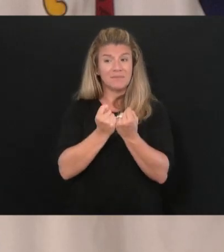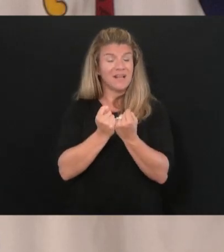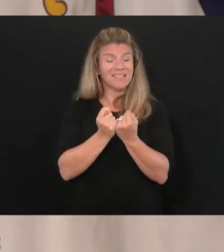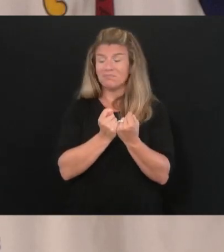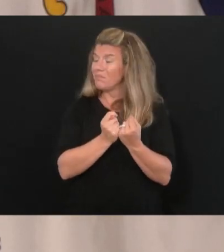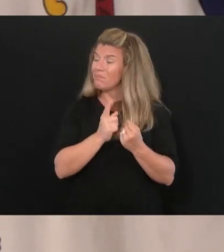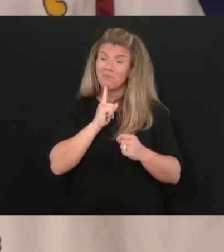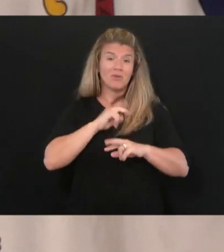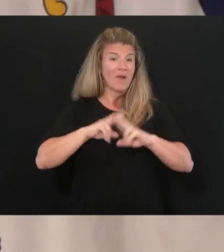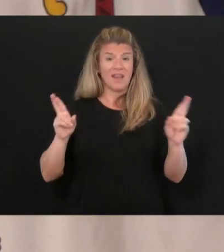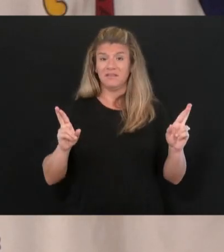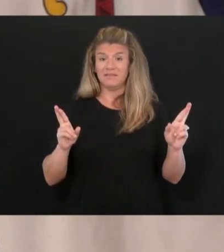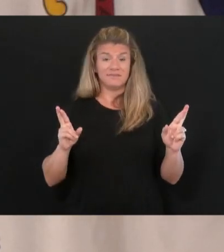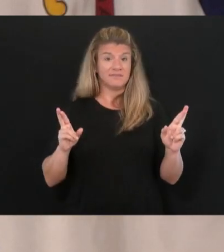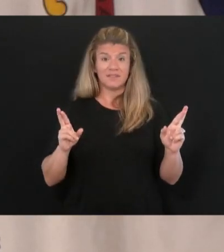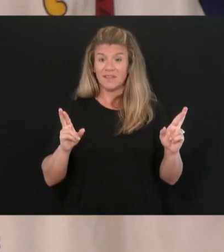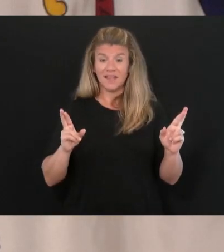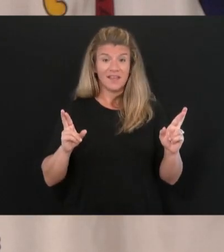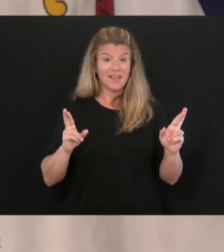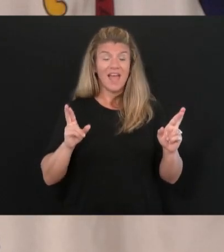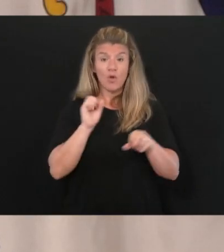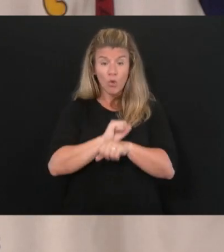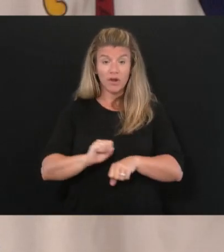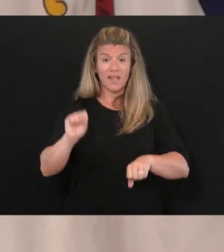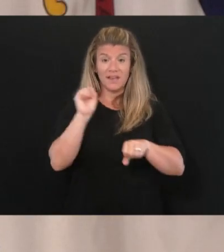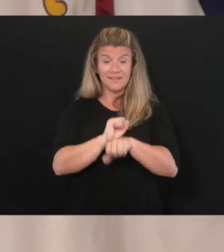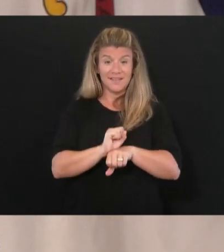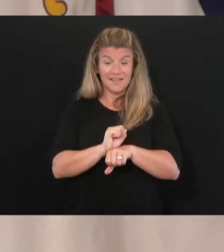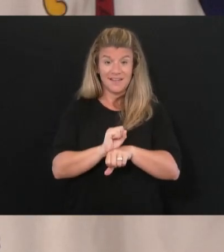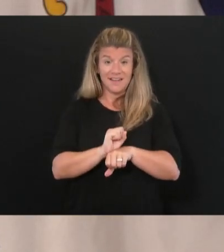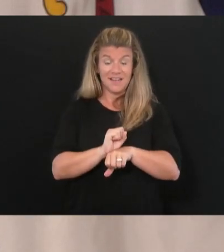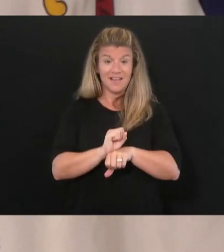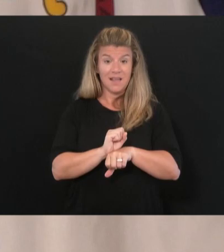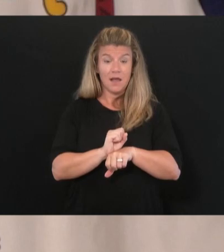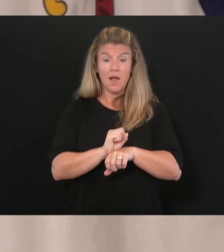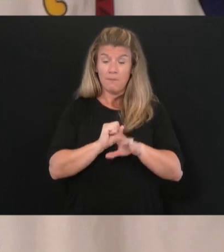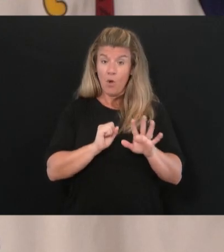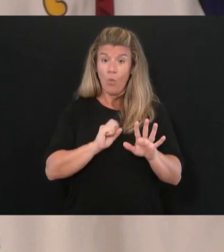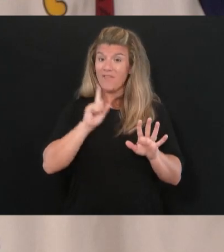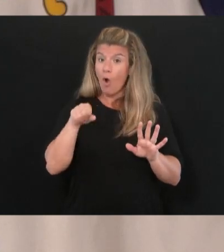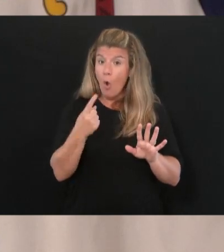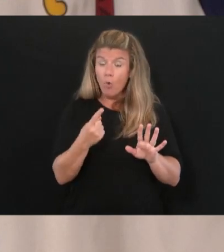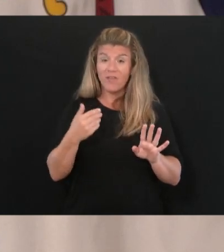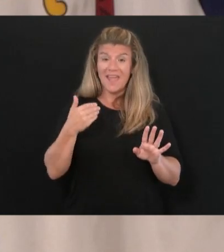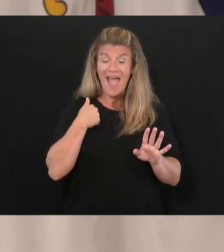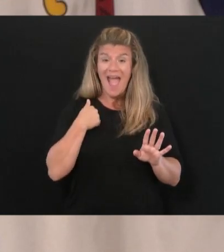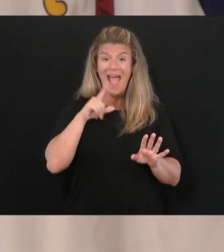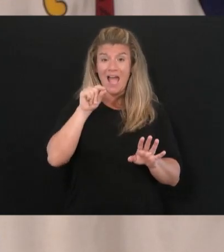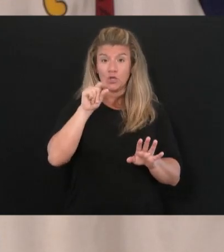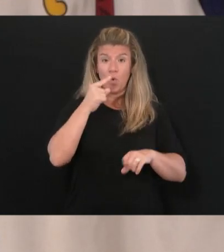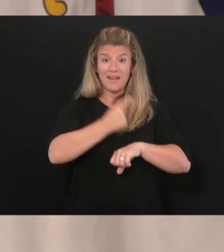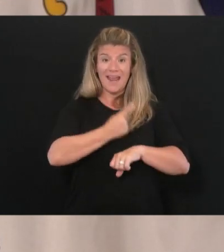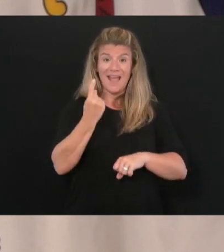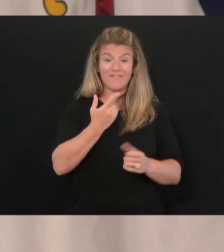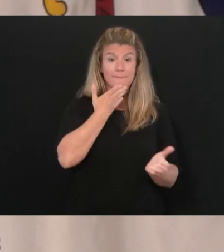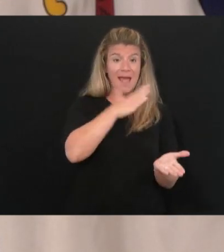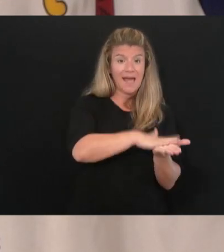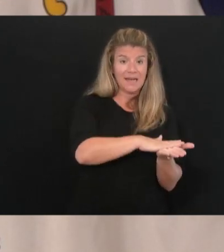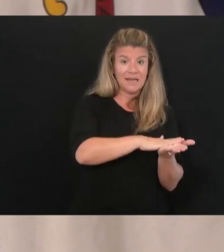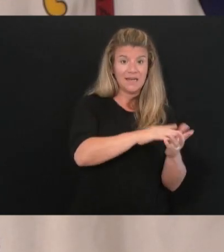game. We've only been 20 days from bad stuff.